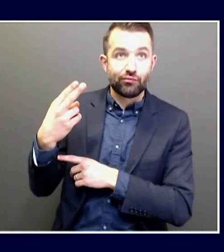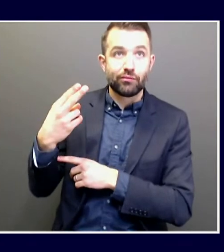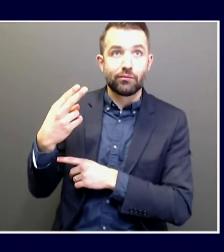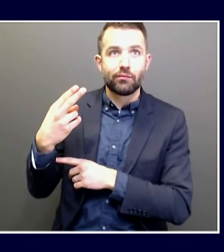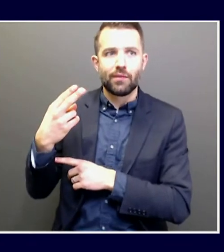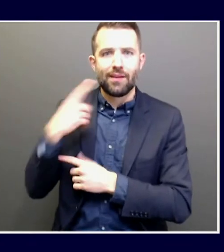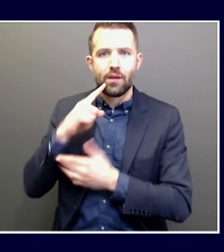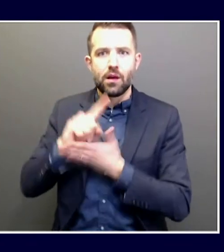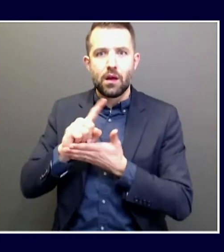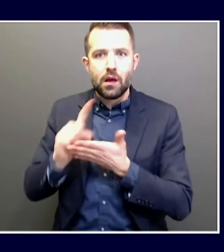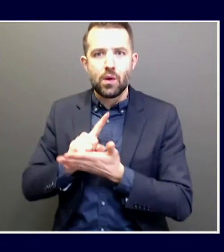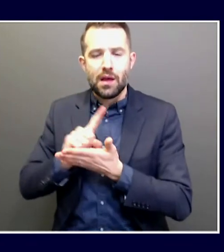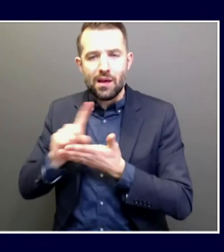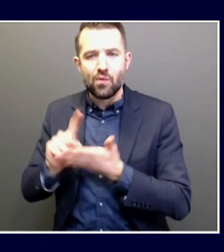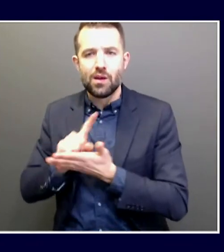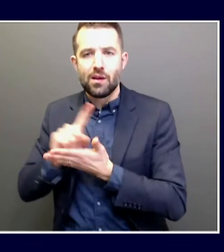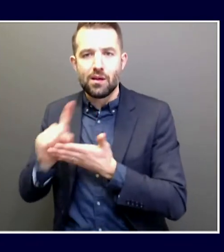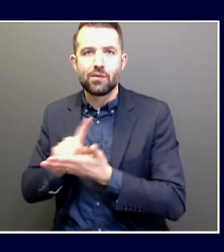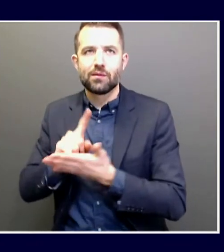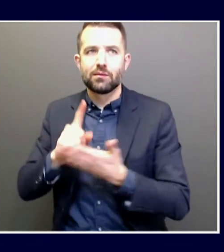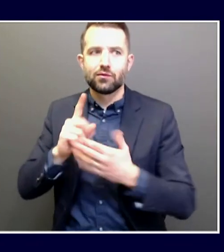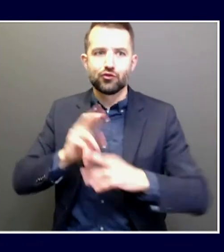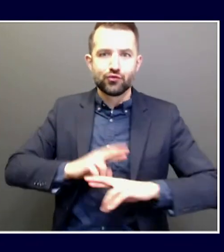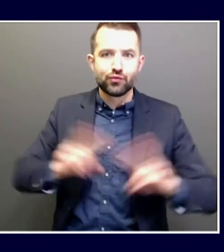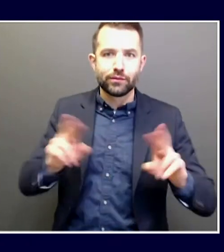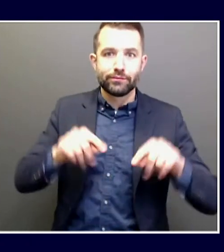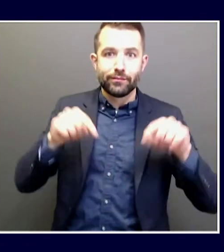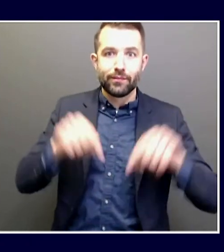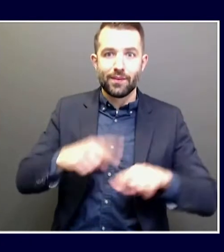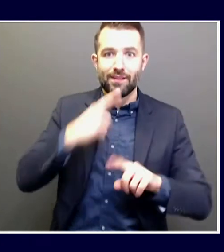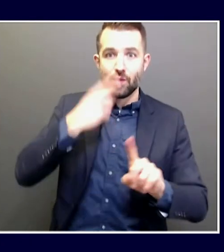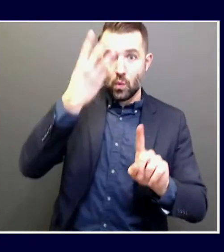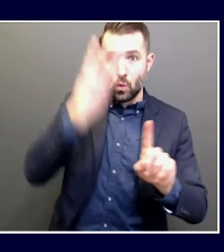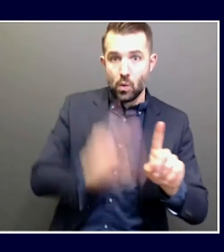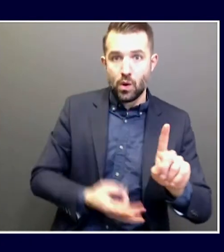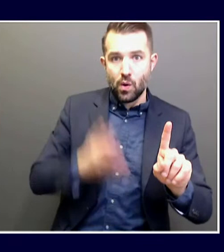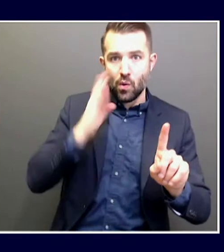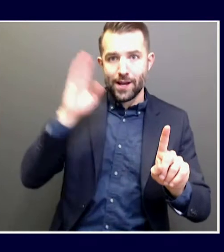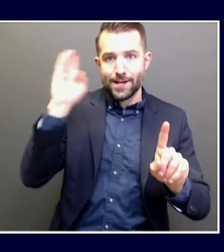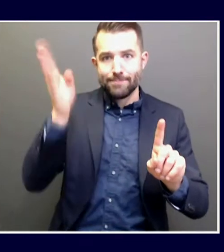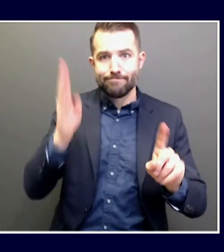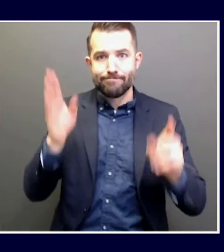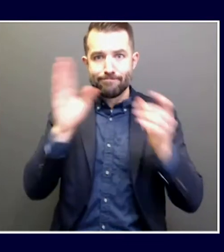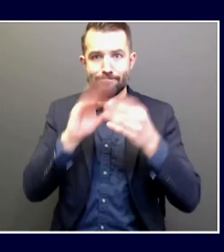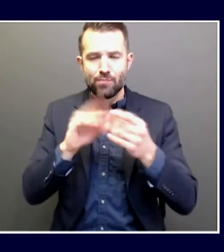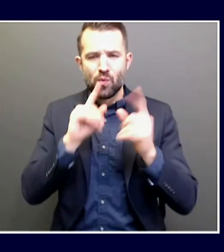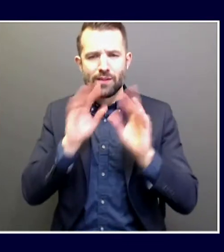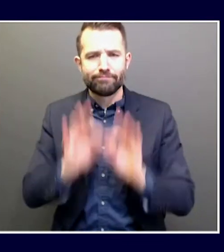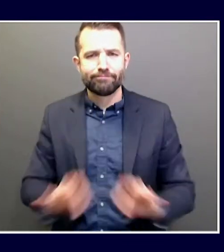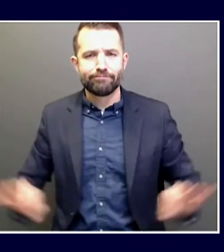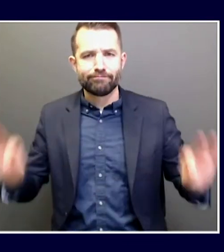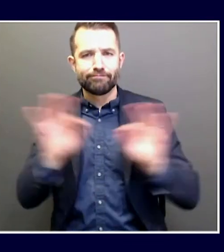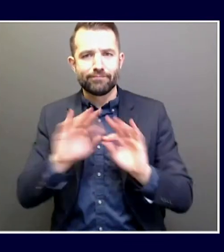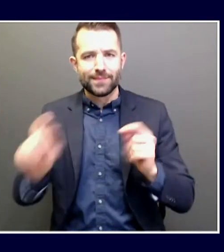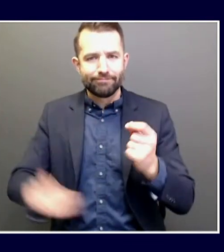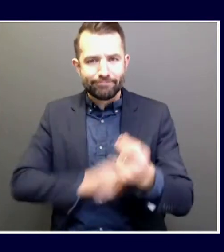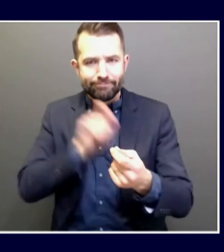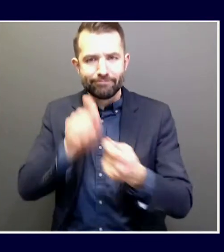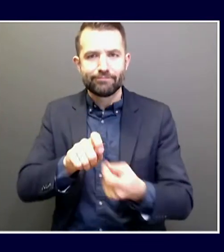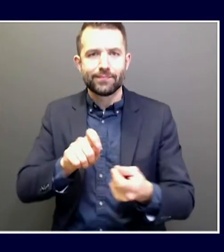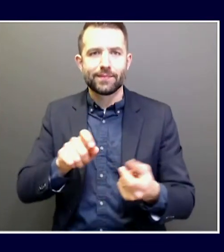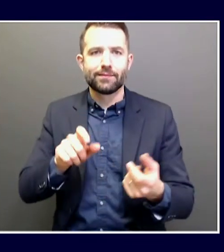briefing for that very reason. The importance of accurate and grounded information